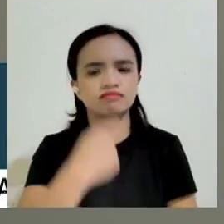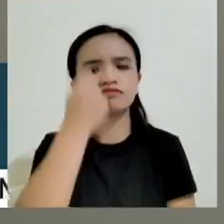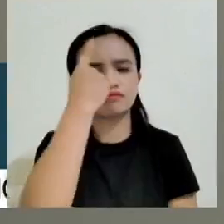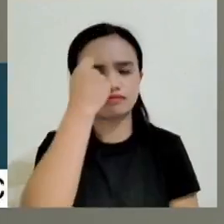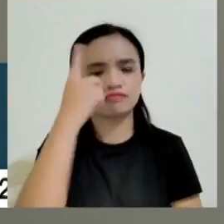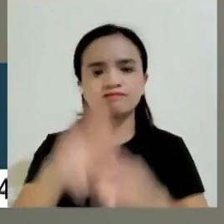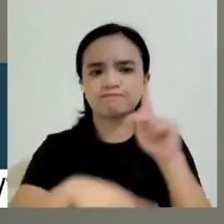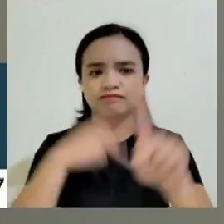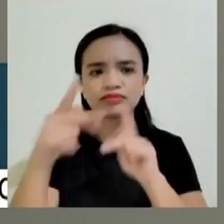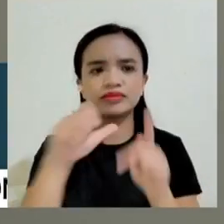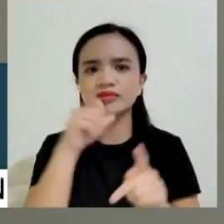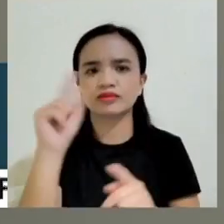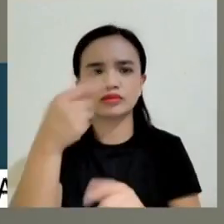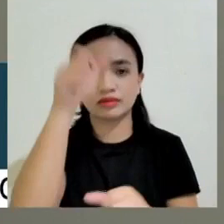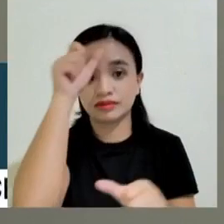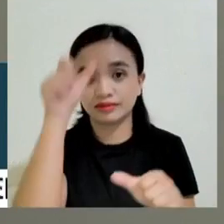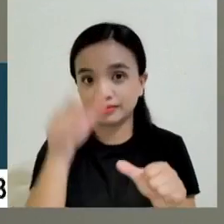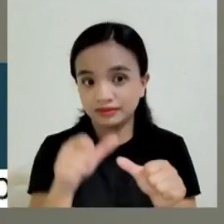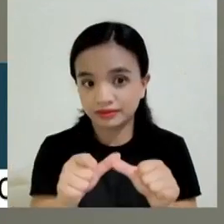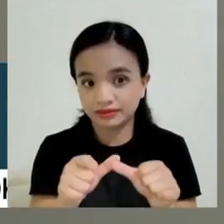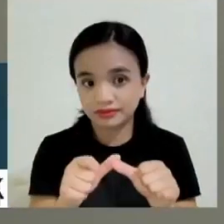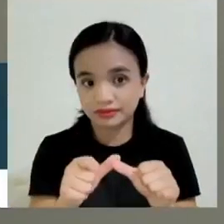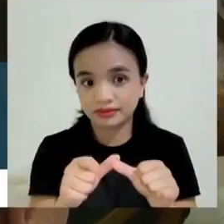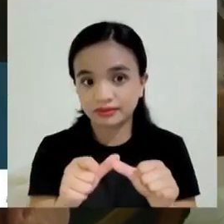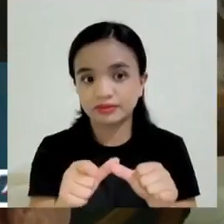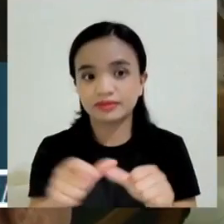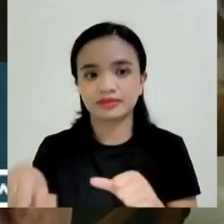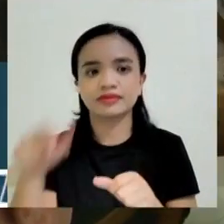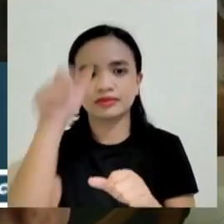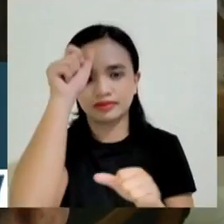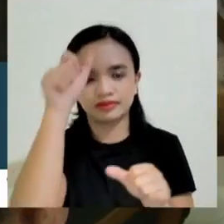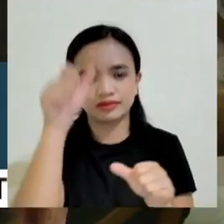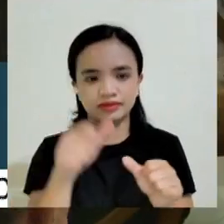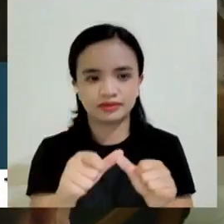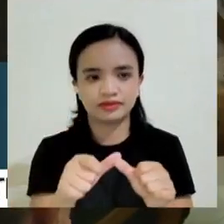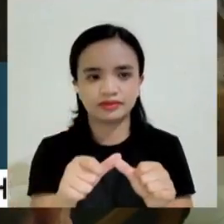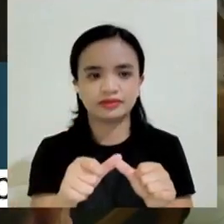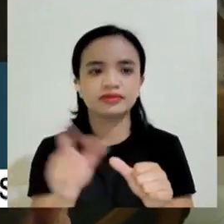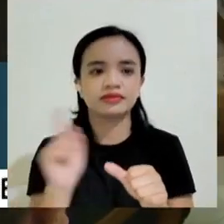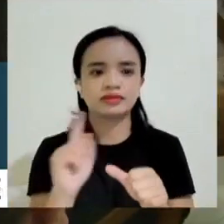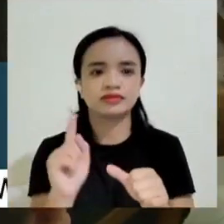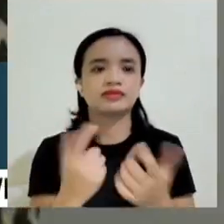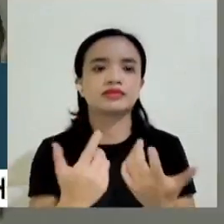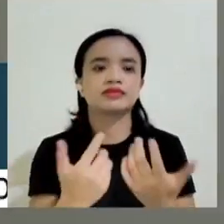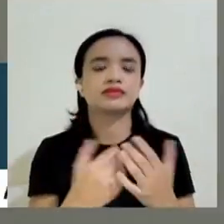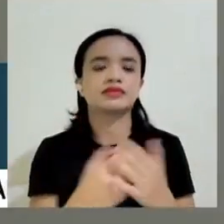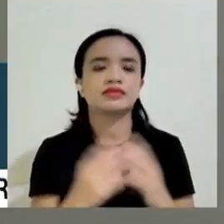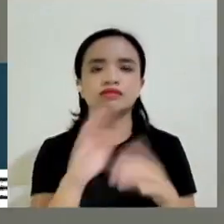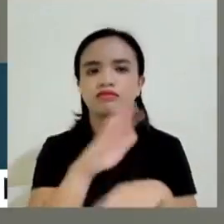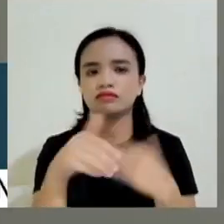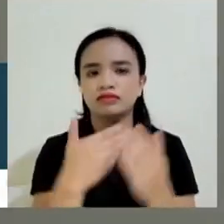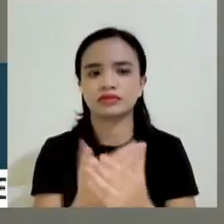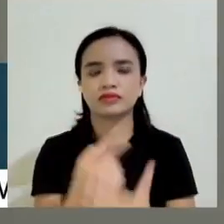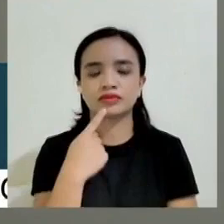remember facts, they remember stories. For Business Mirror Editor-in-Chief